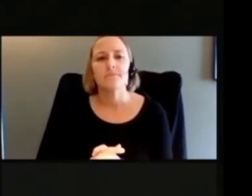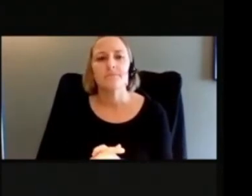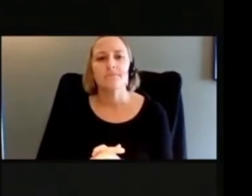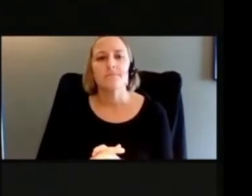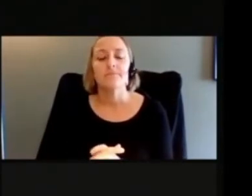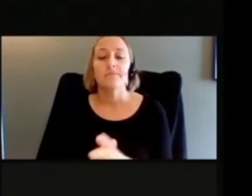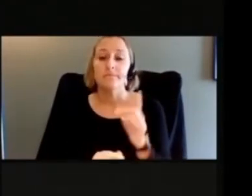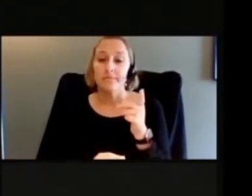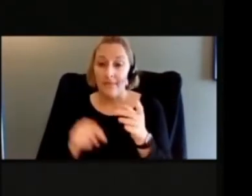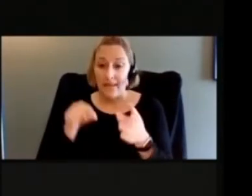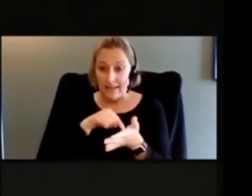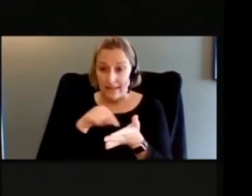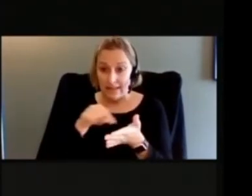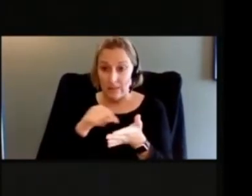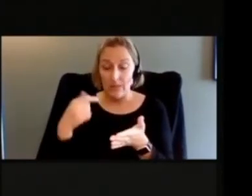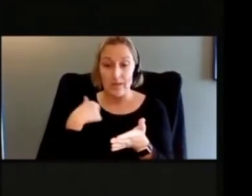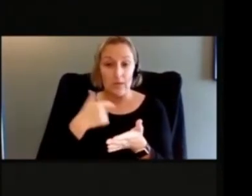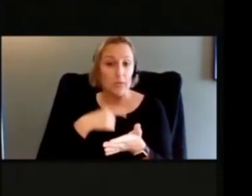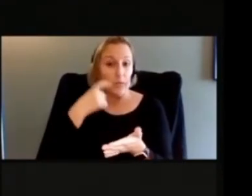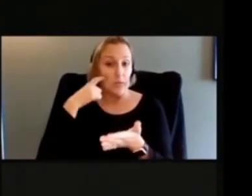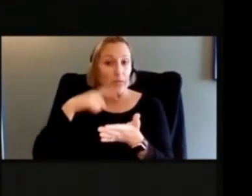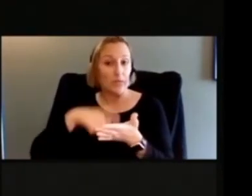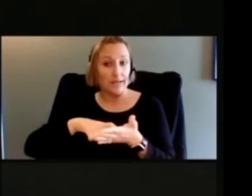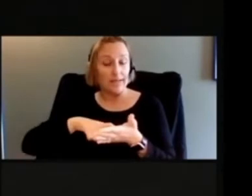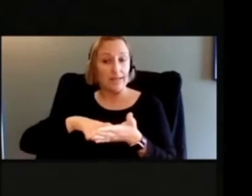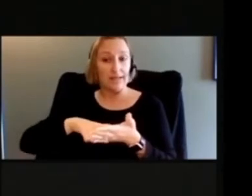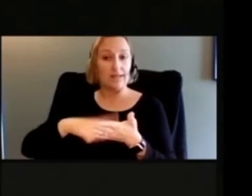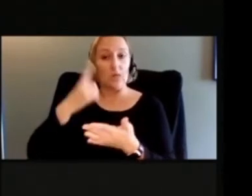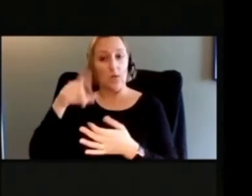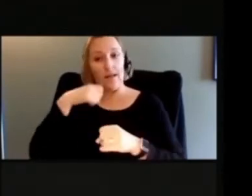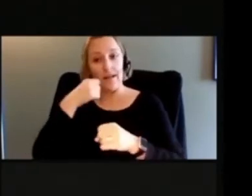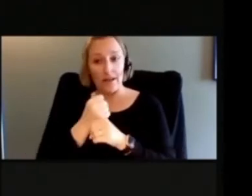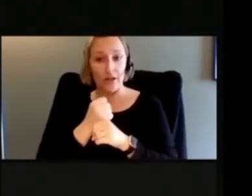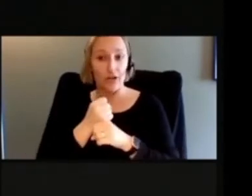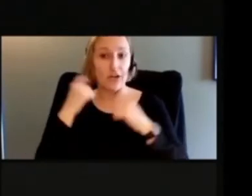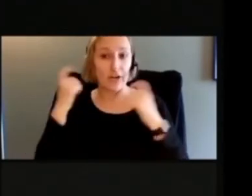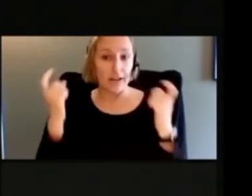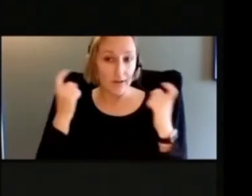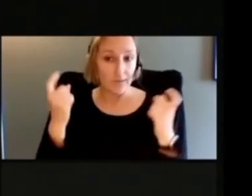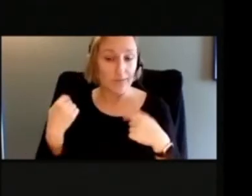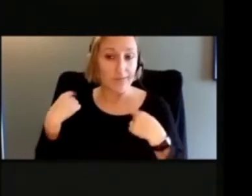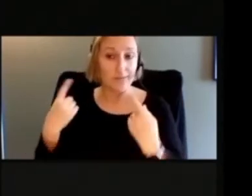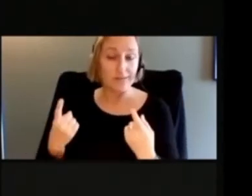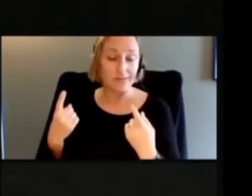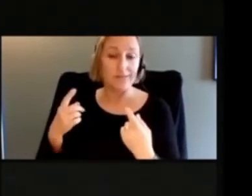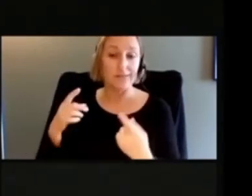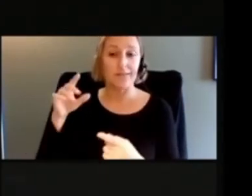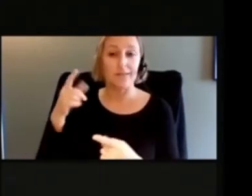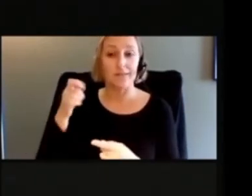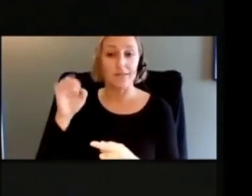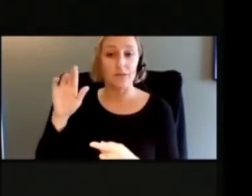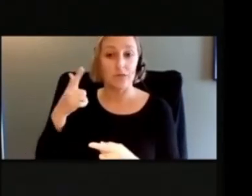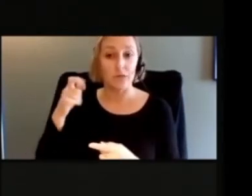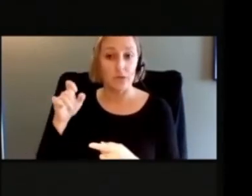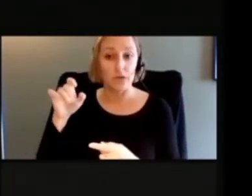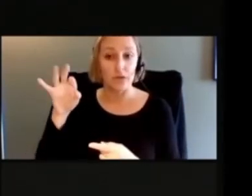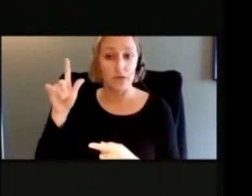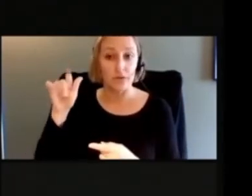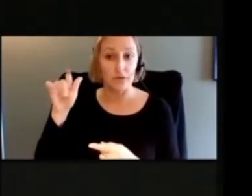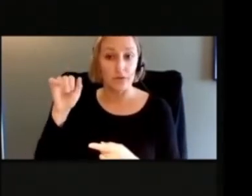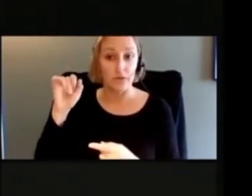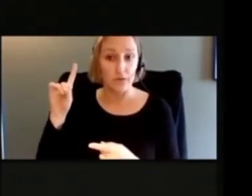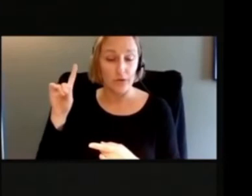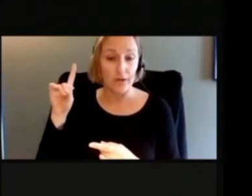And this week, we recognize it's the 1-year anniversary since the murder of George Floyd. And that during